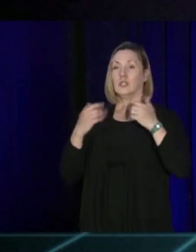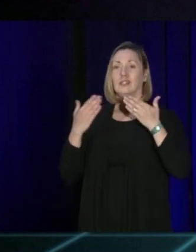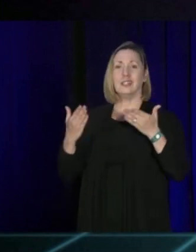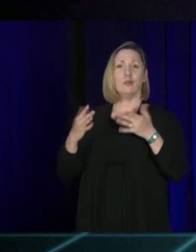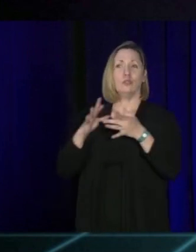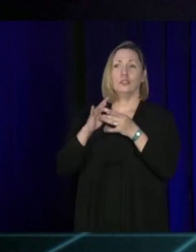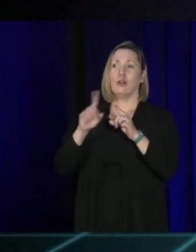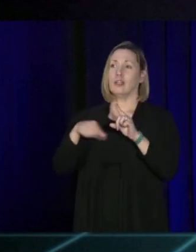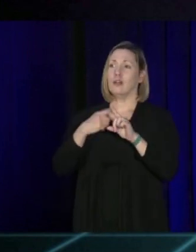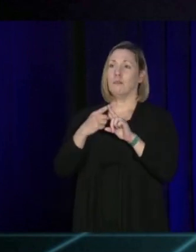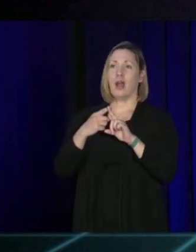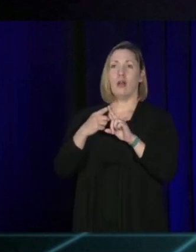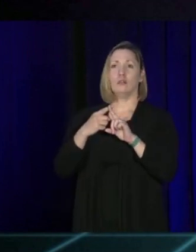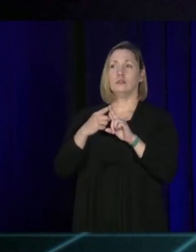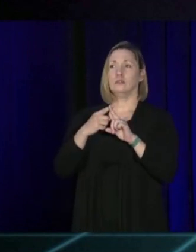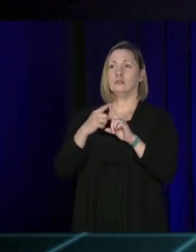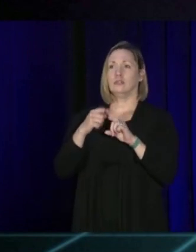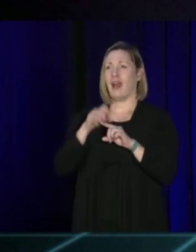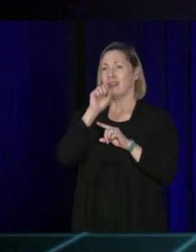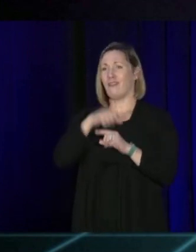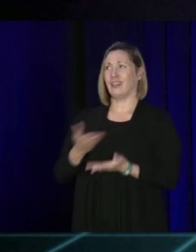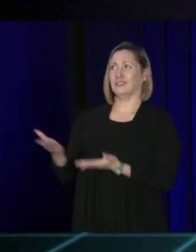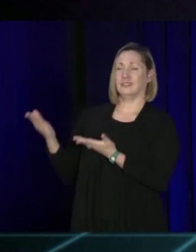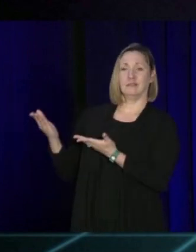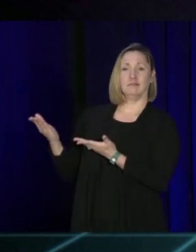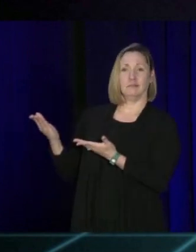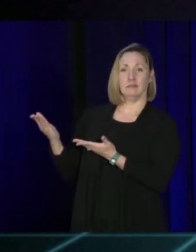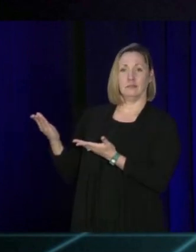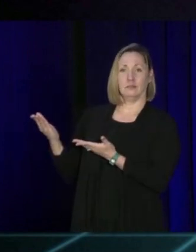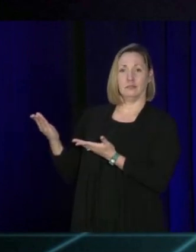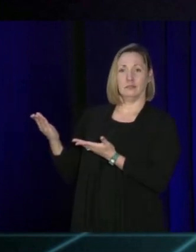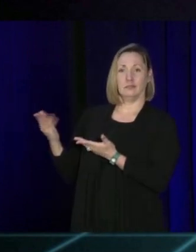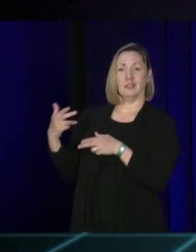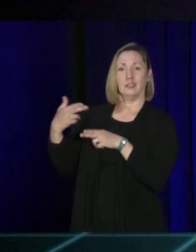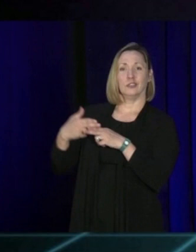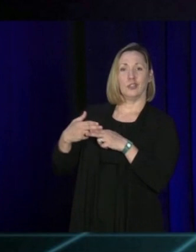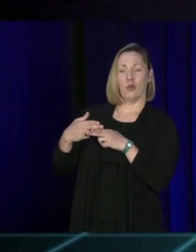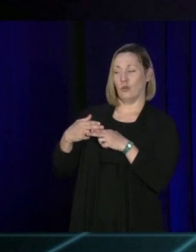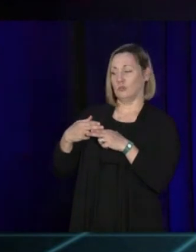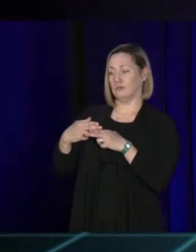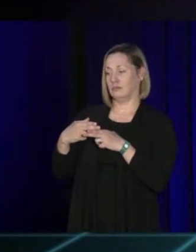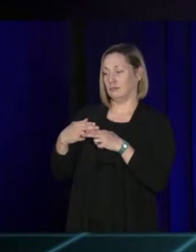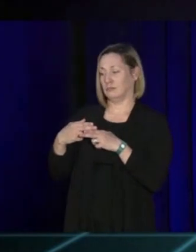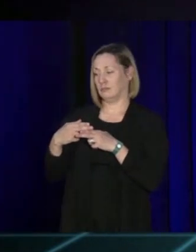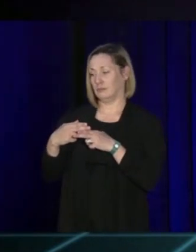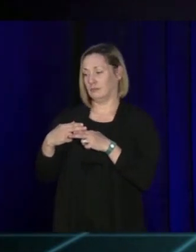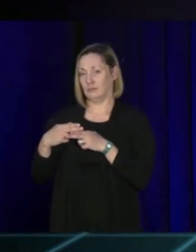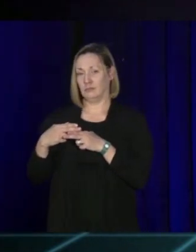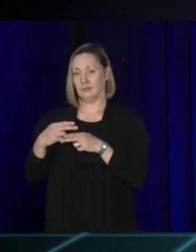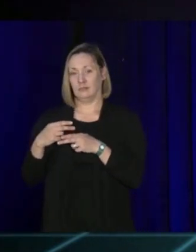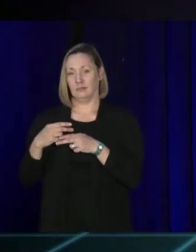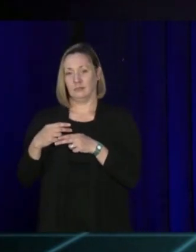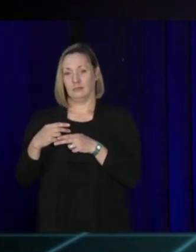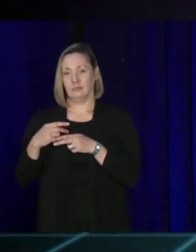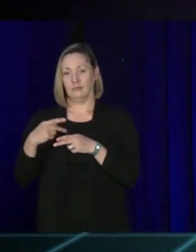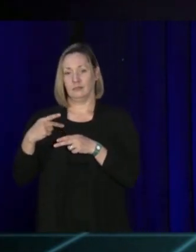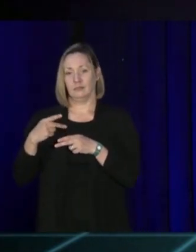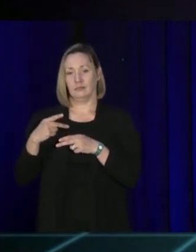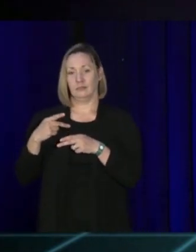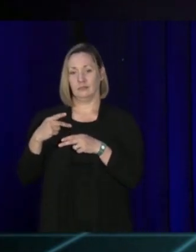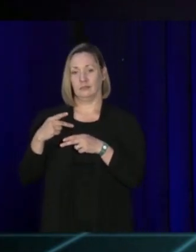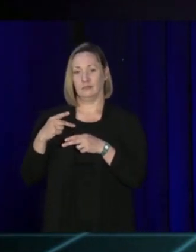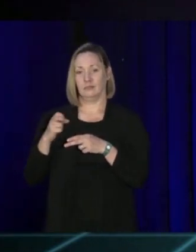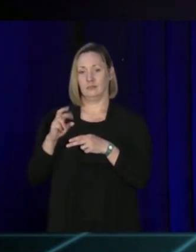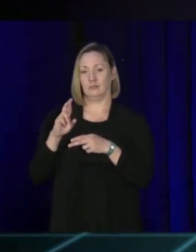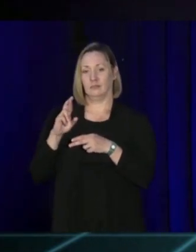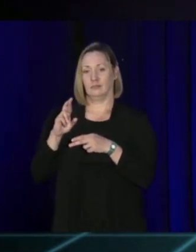love this one by Guillermo Roche, CEO of Vercel. It's called Pure UI, and he would say, with this model in place, the